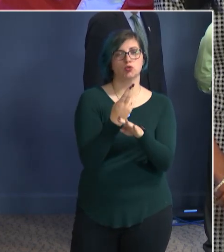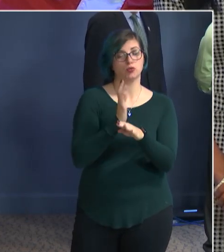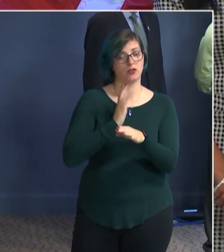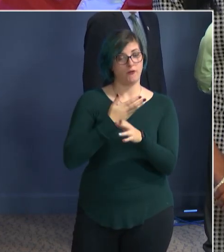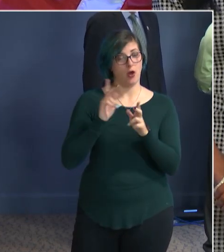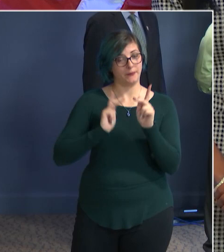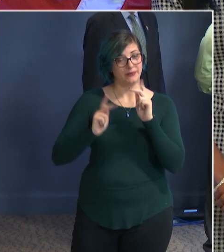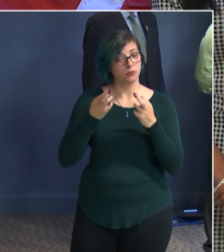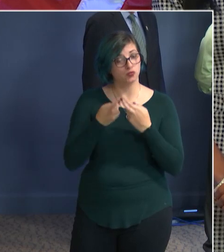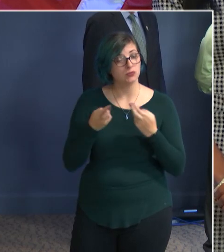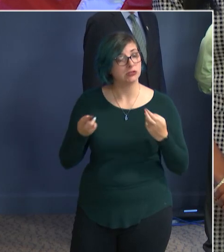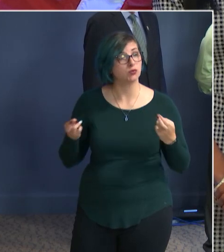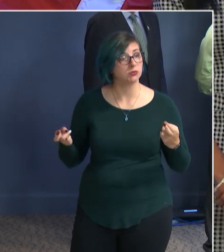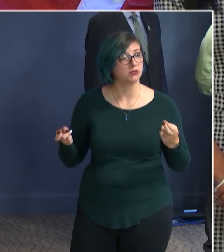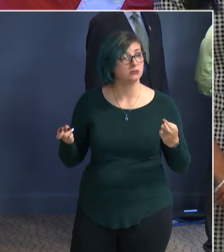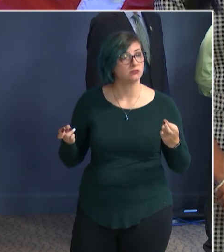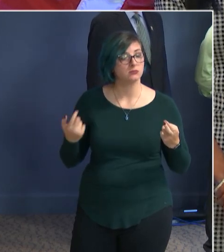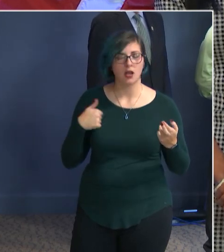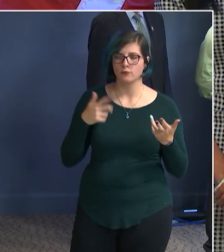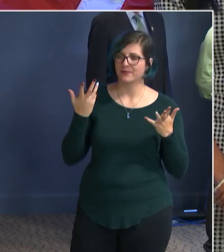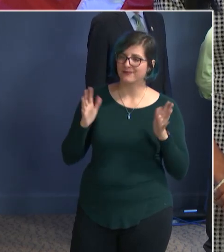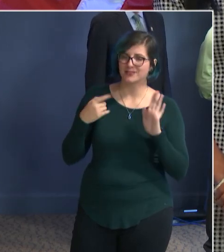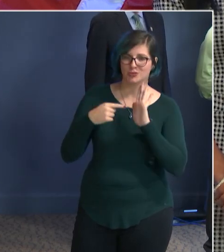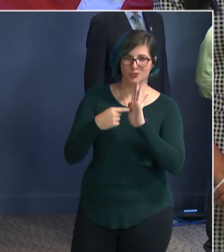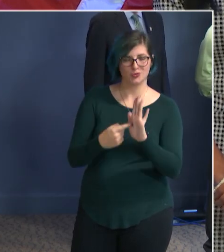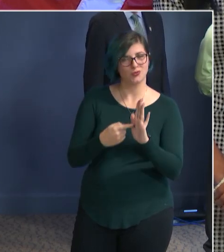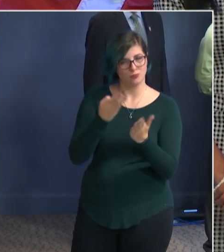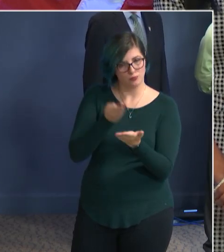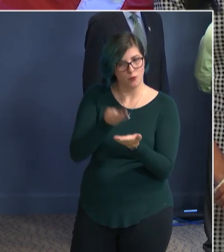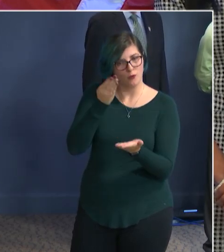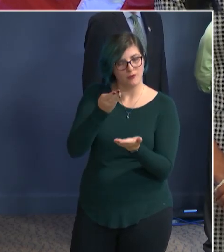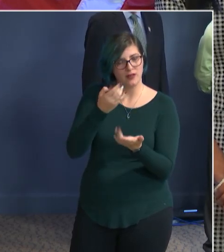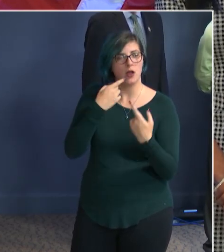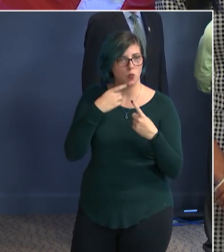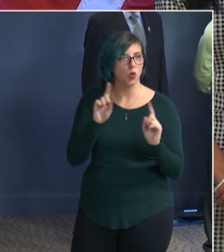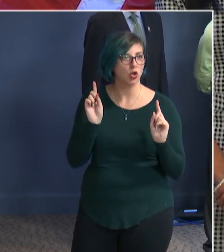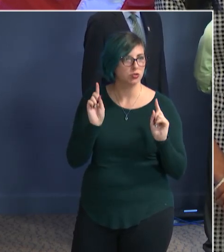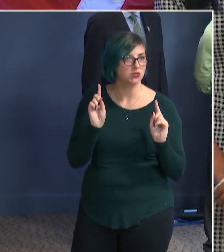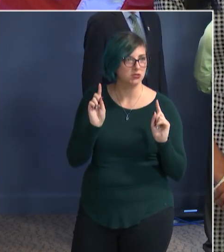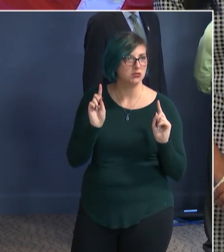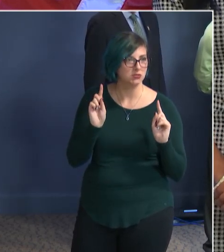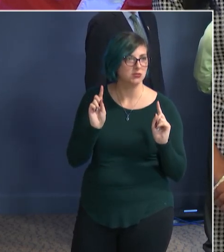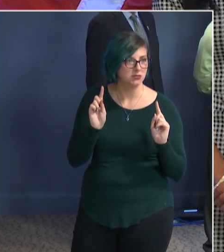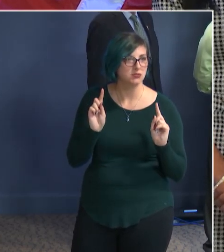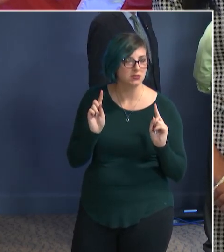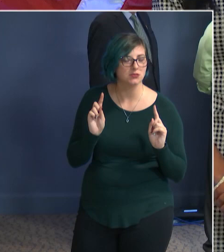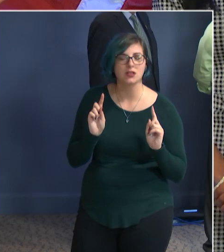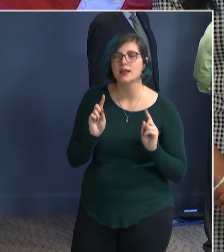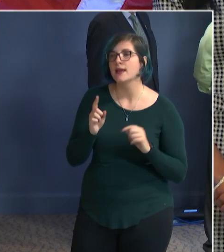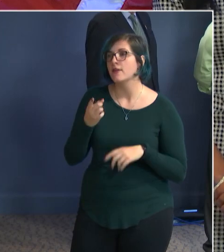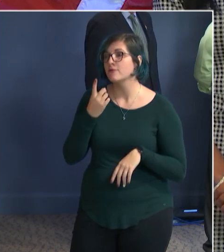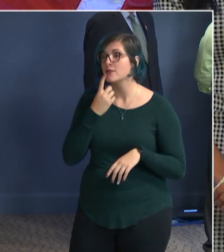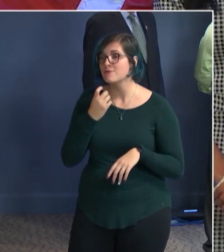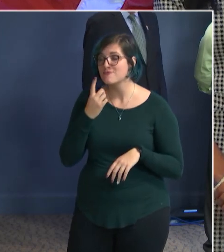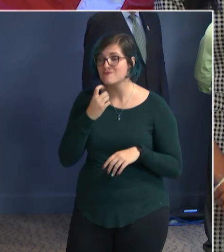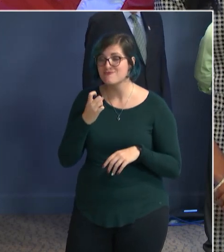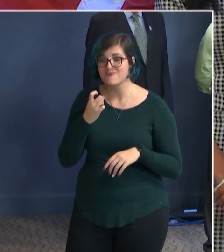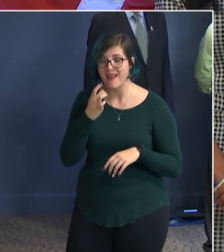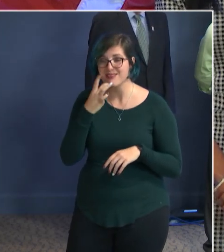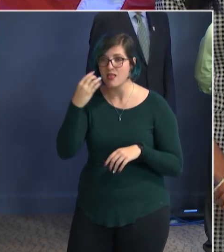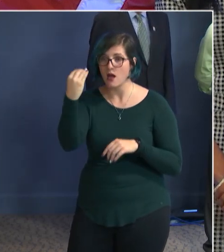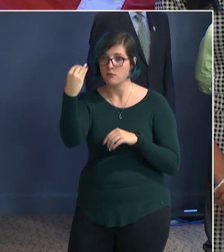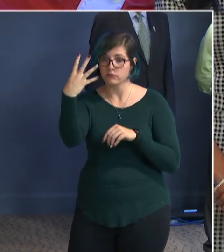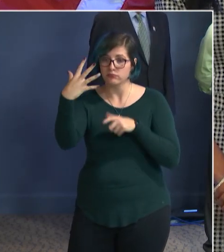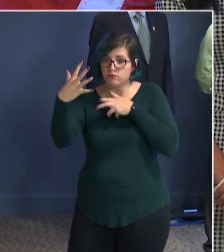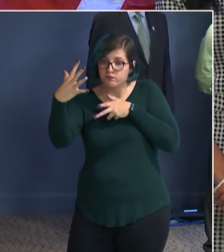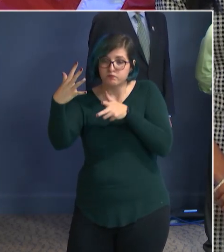resources. And we have shown that it works, especially in the red light running area, but also with